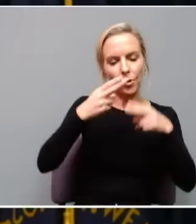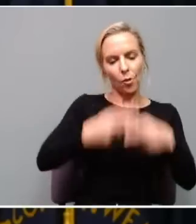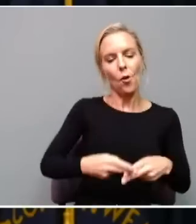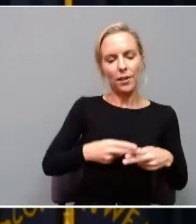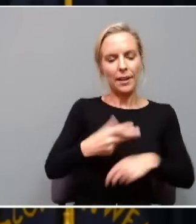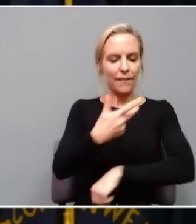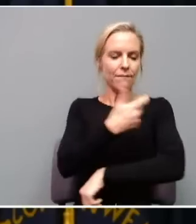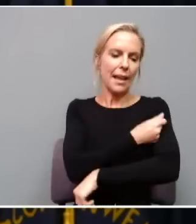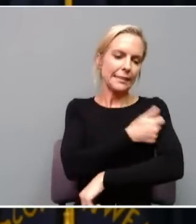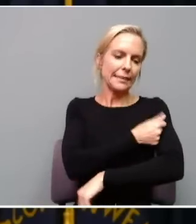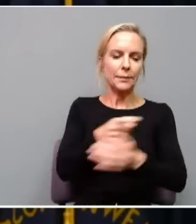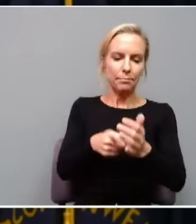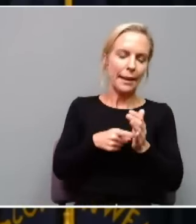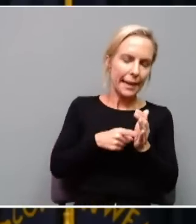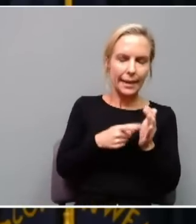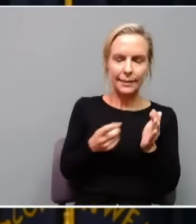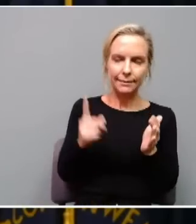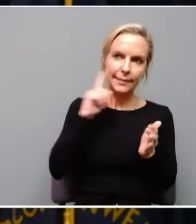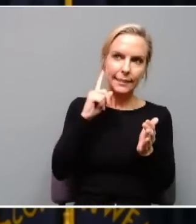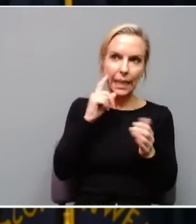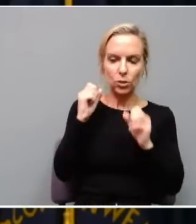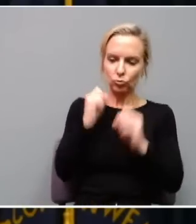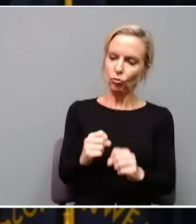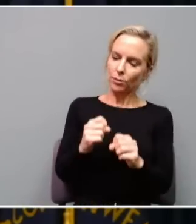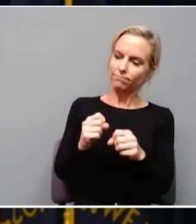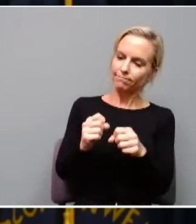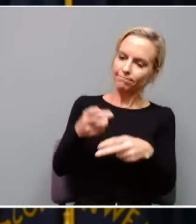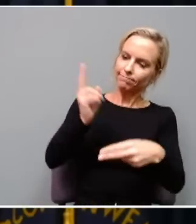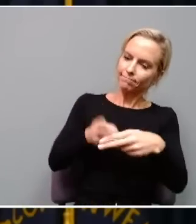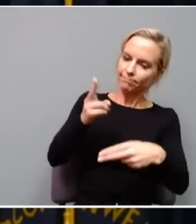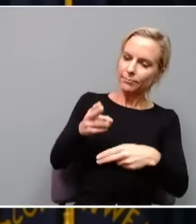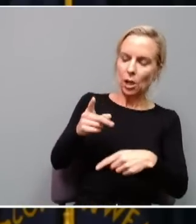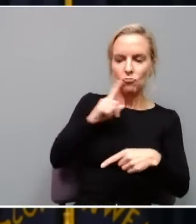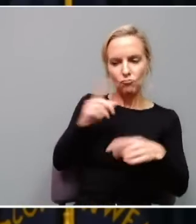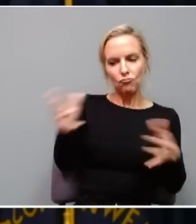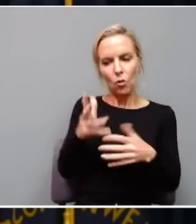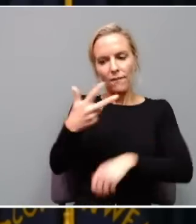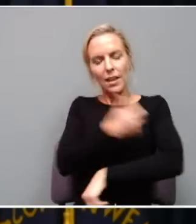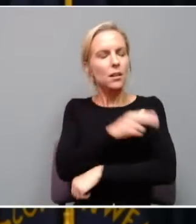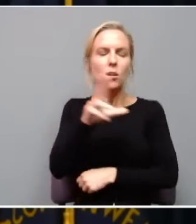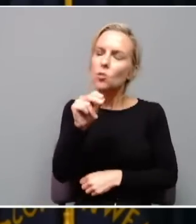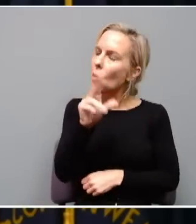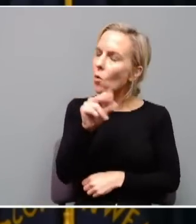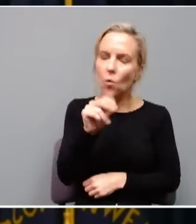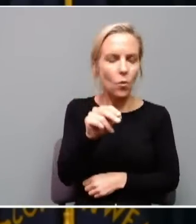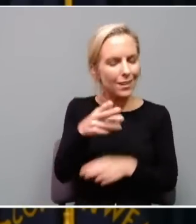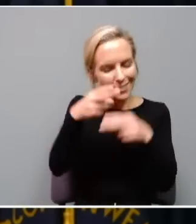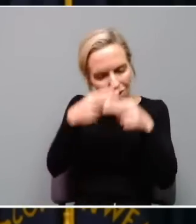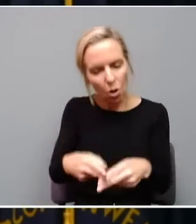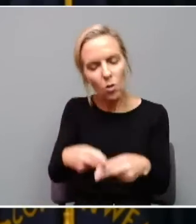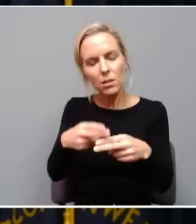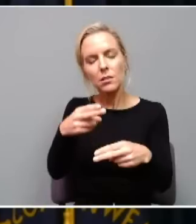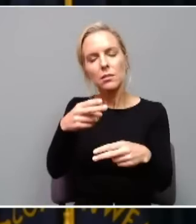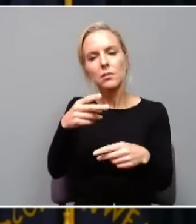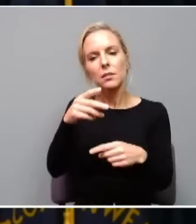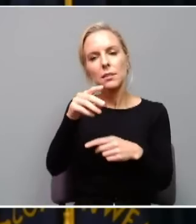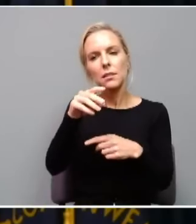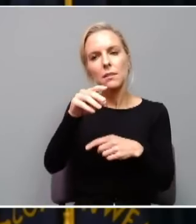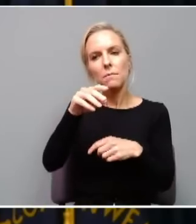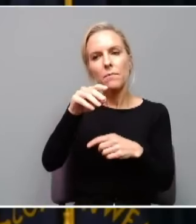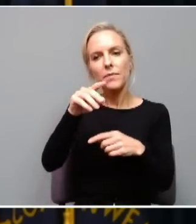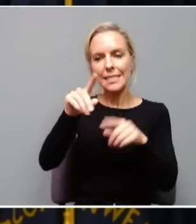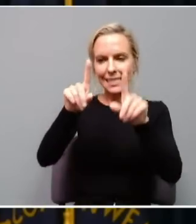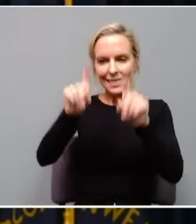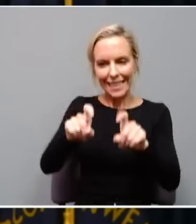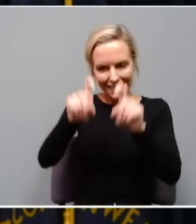mandate because it sounds strong on getting vaccinated. It's not. It is it's a set of testing